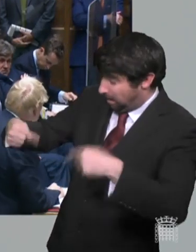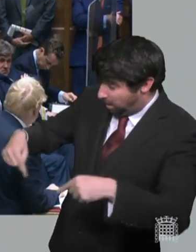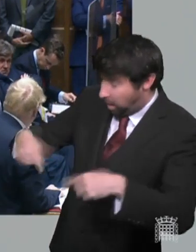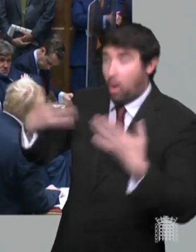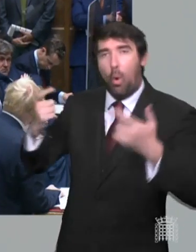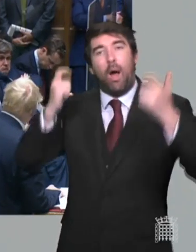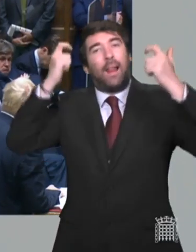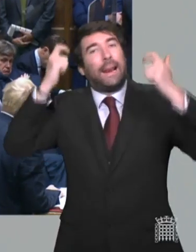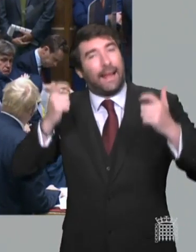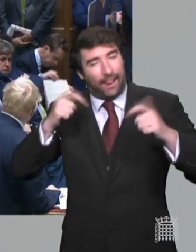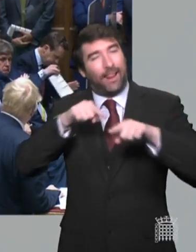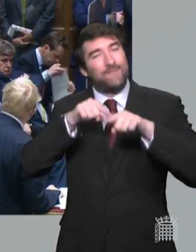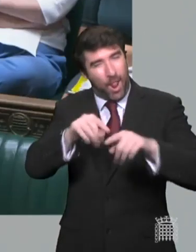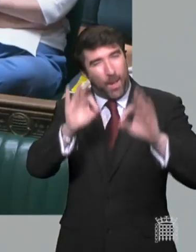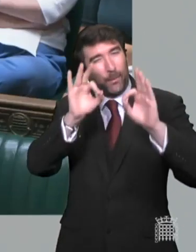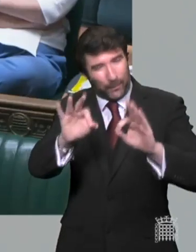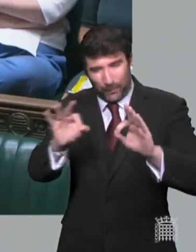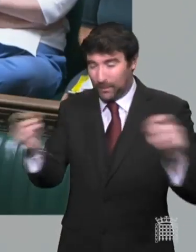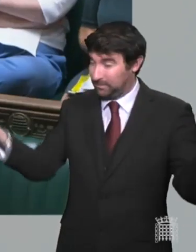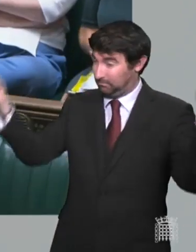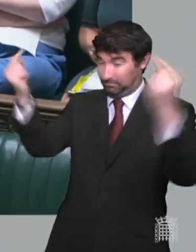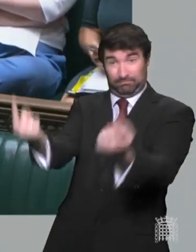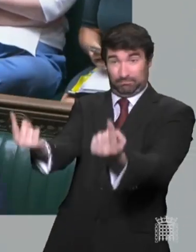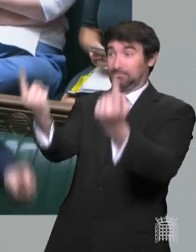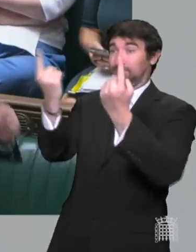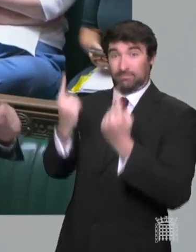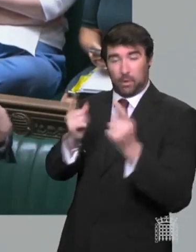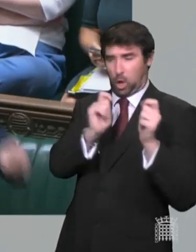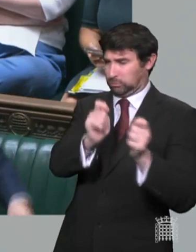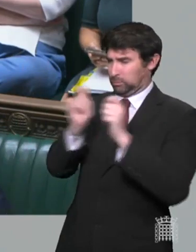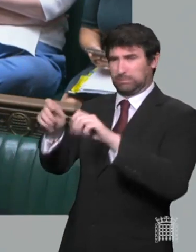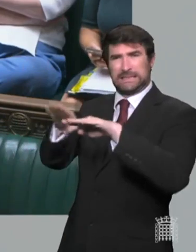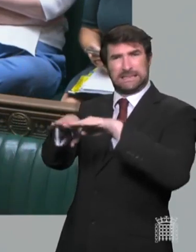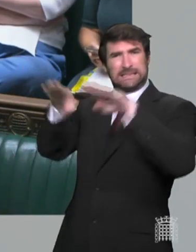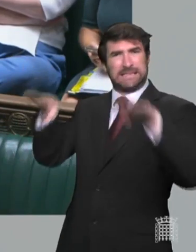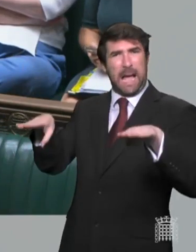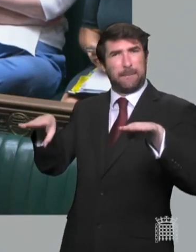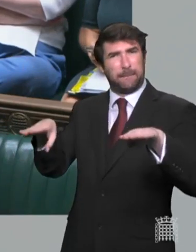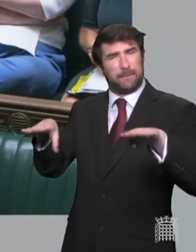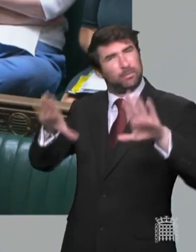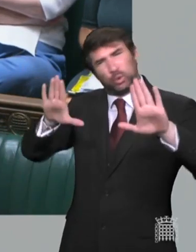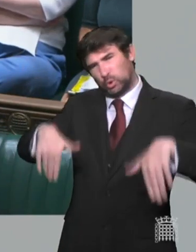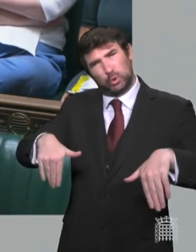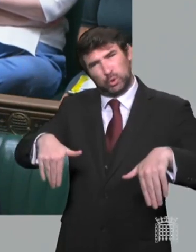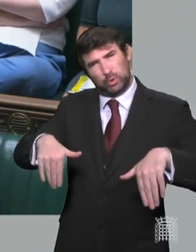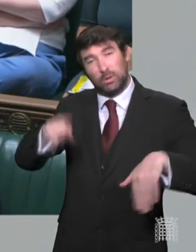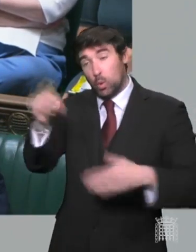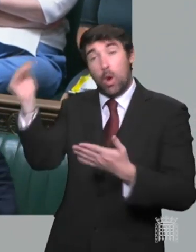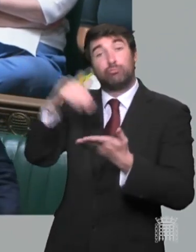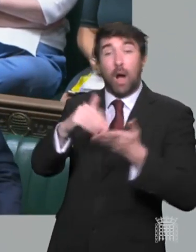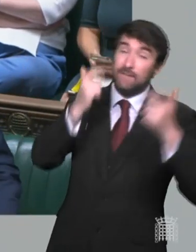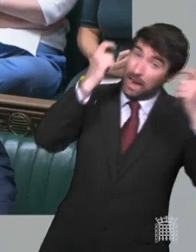legally. And I think it is high time that that distinction was made, and people understand that there is a price to pay if they come to this country in